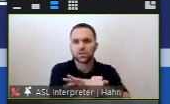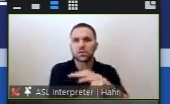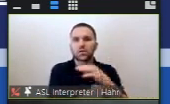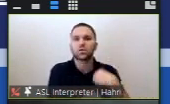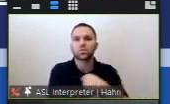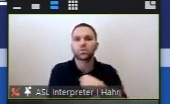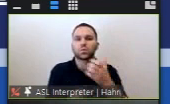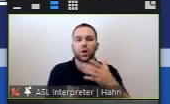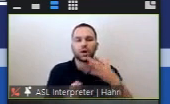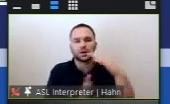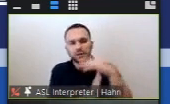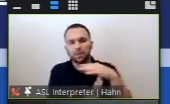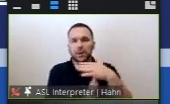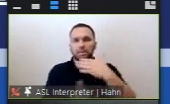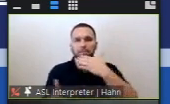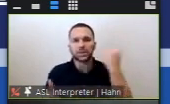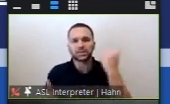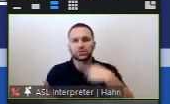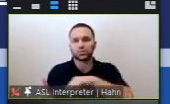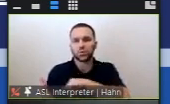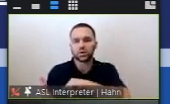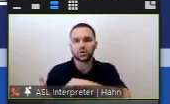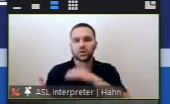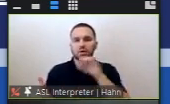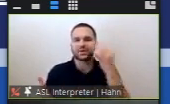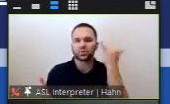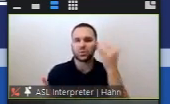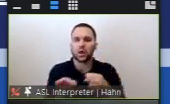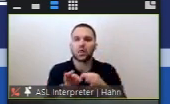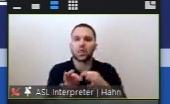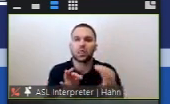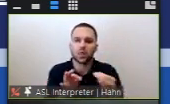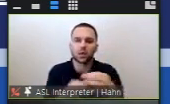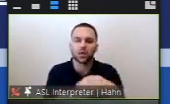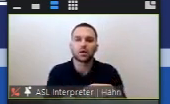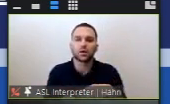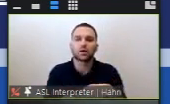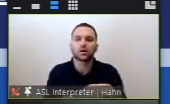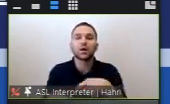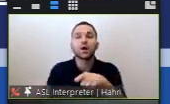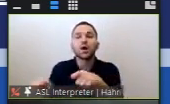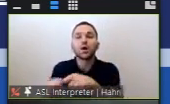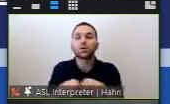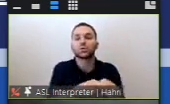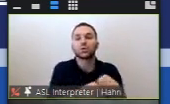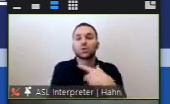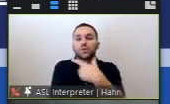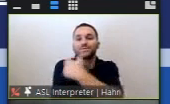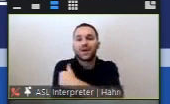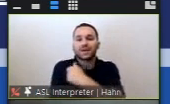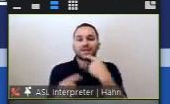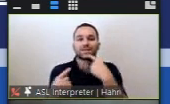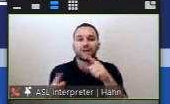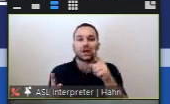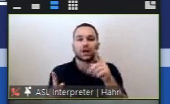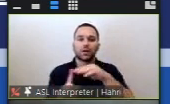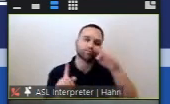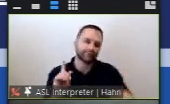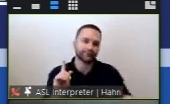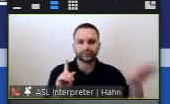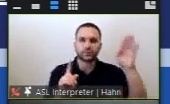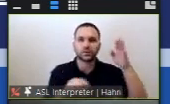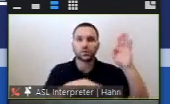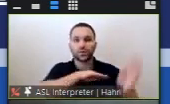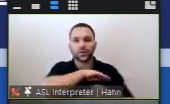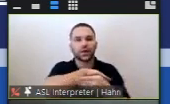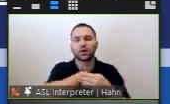I think it's important to recognize too that vaccine effectiveness doesn't change overnight. And so we don't expect our vaccine breakthrough rates to change